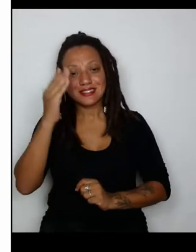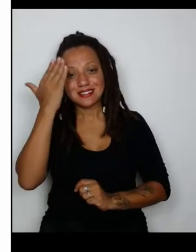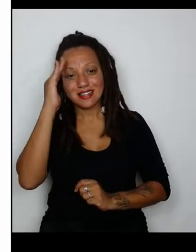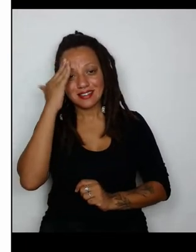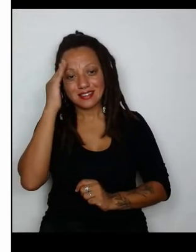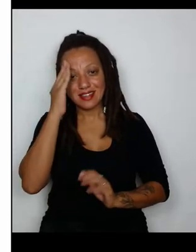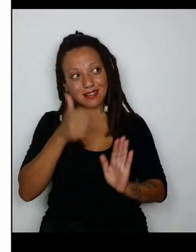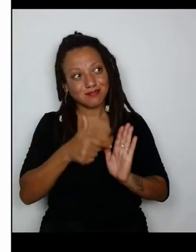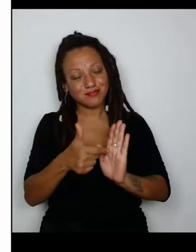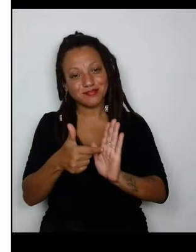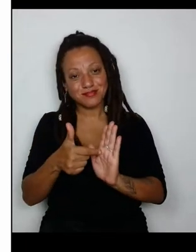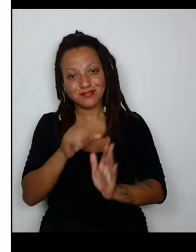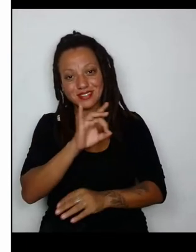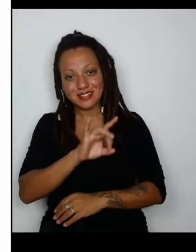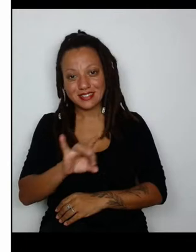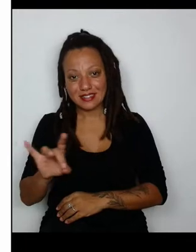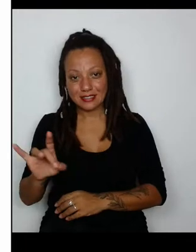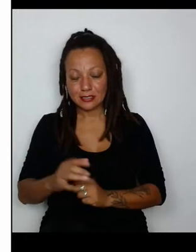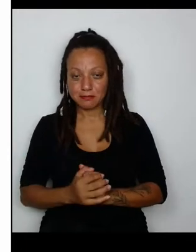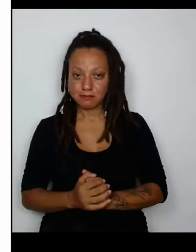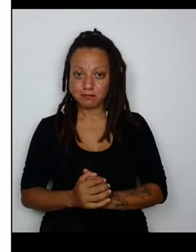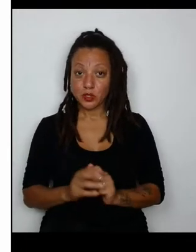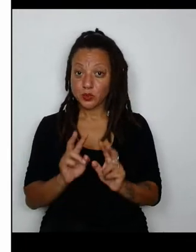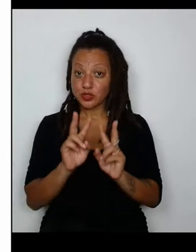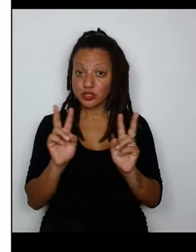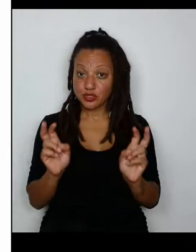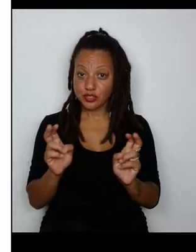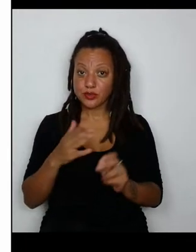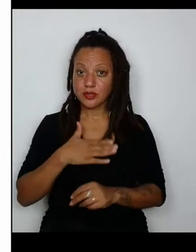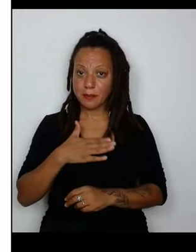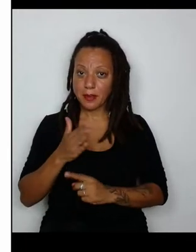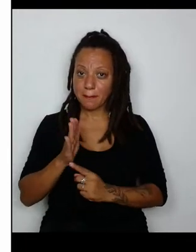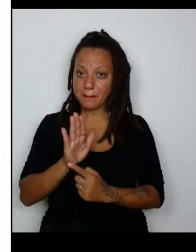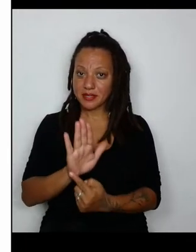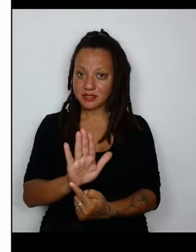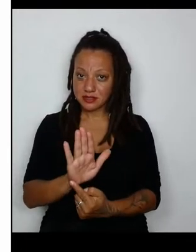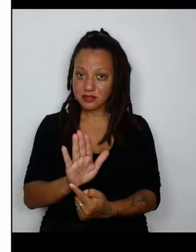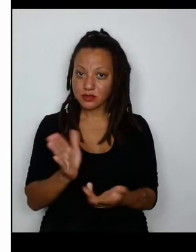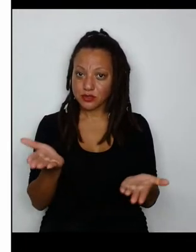repossessing gogan material histories and the contemporary pacific